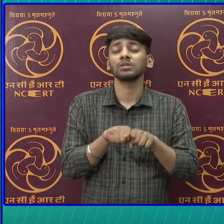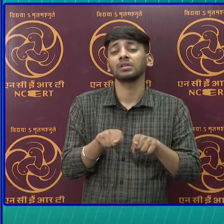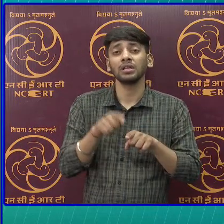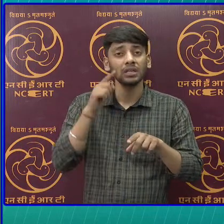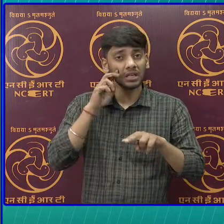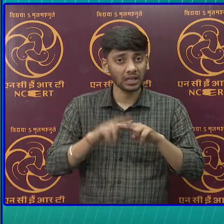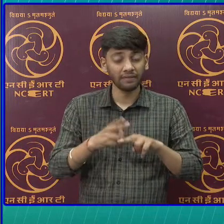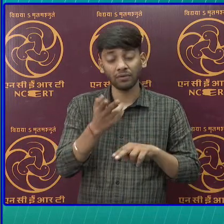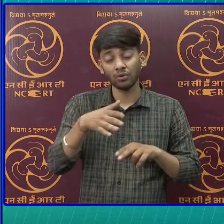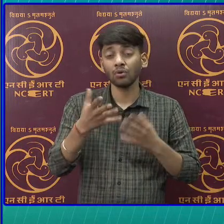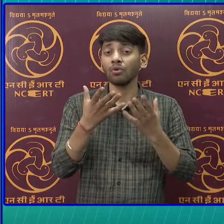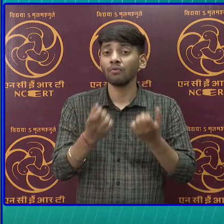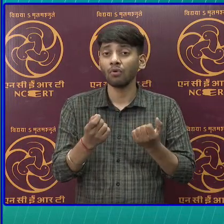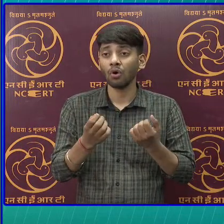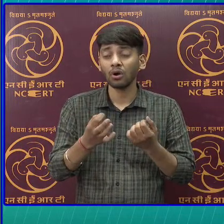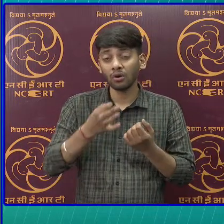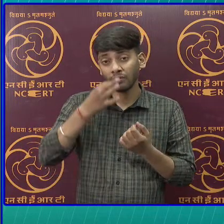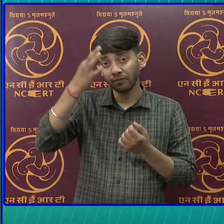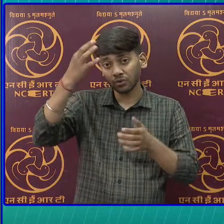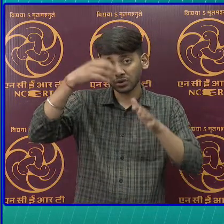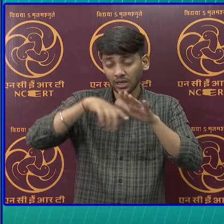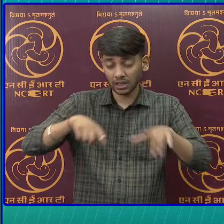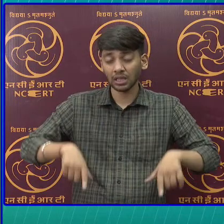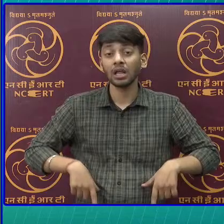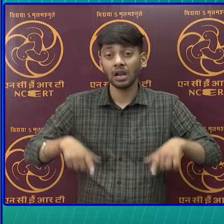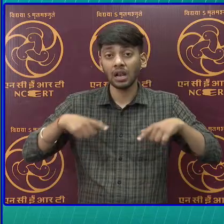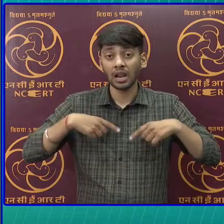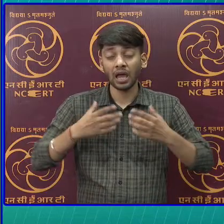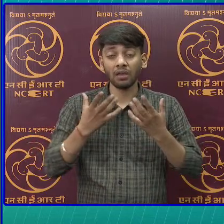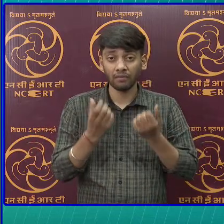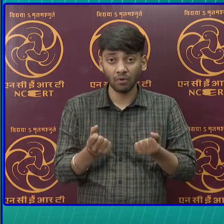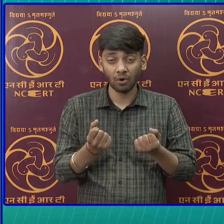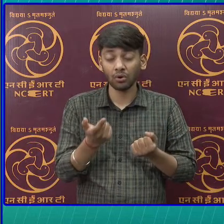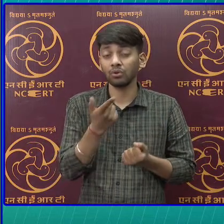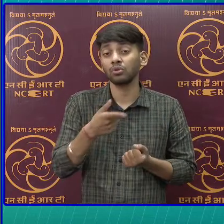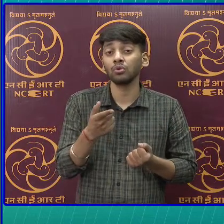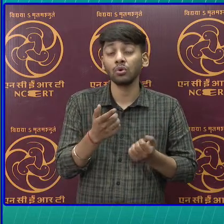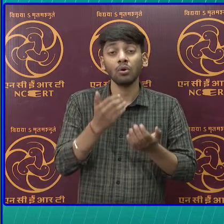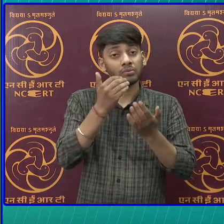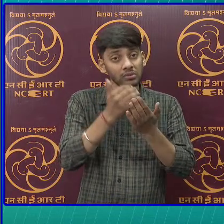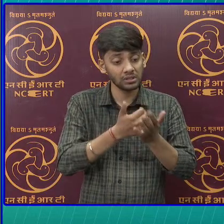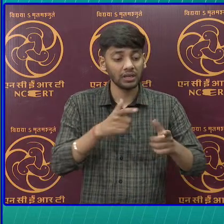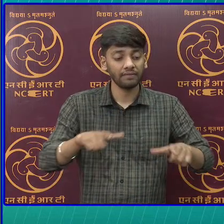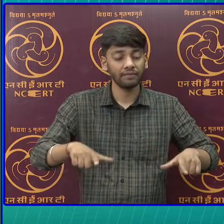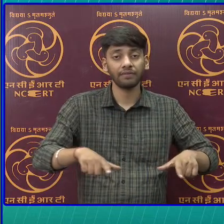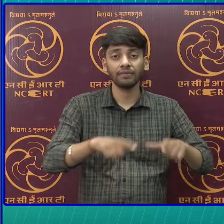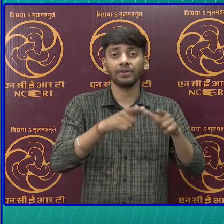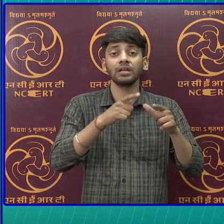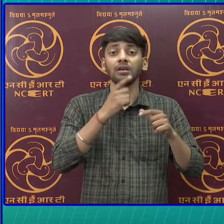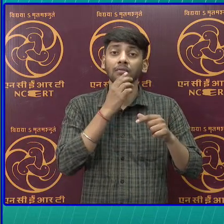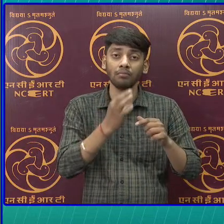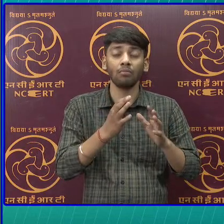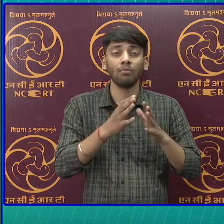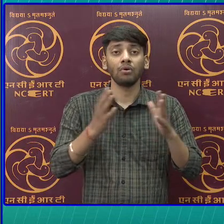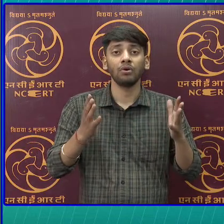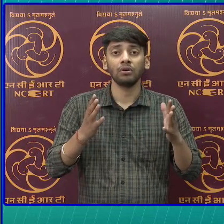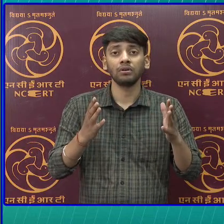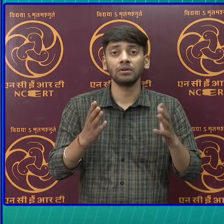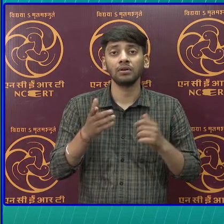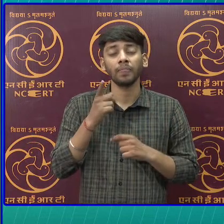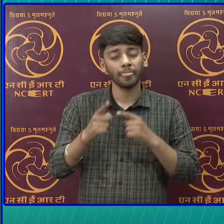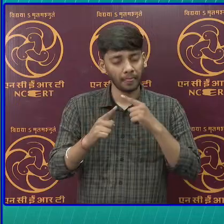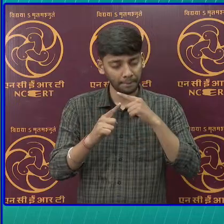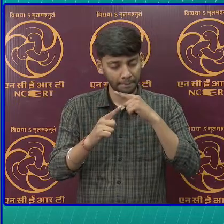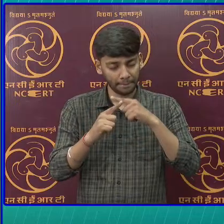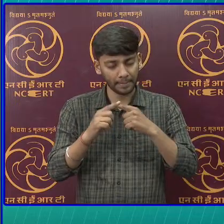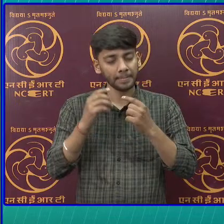want to survive for long period, then we have to save trees. Okay, and we have to preserve